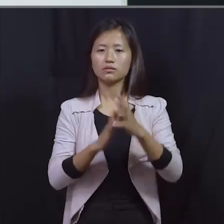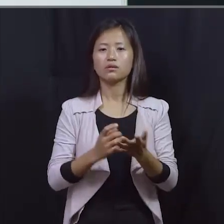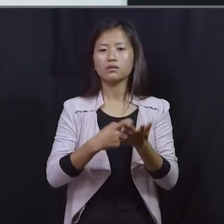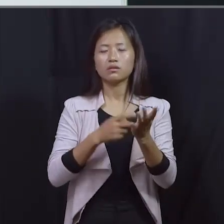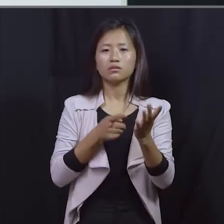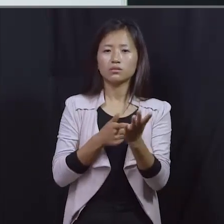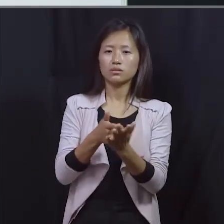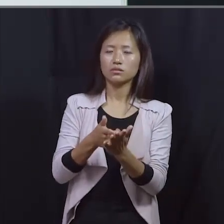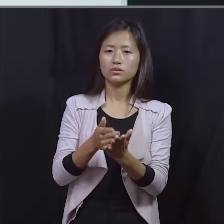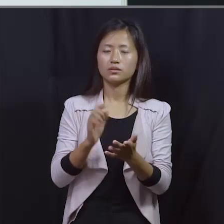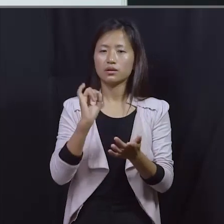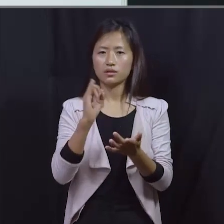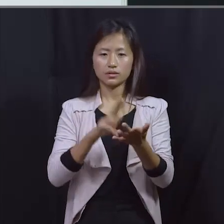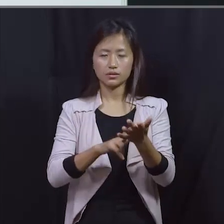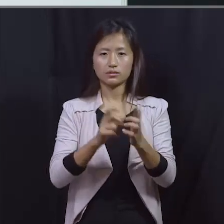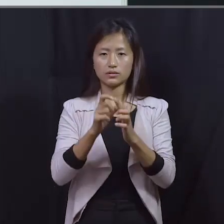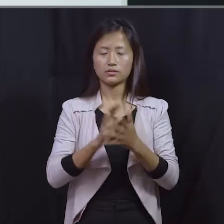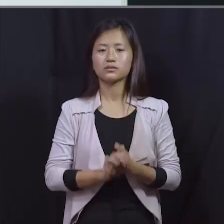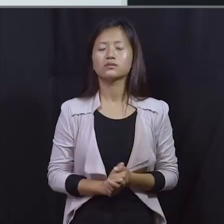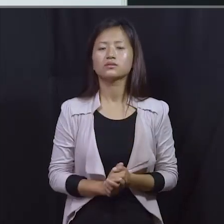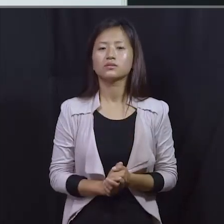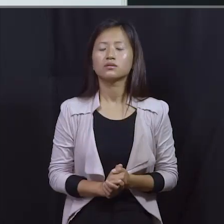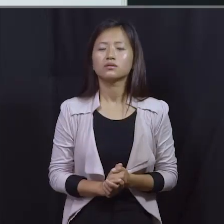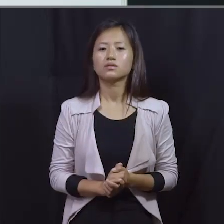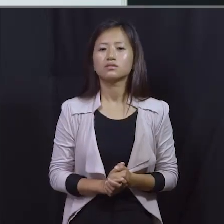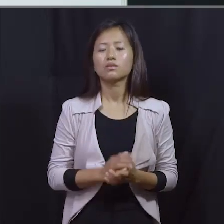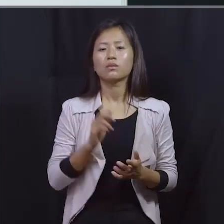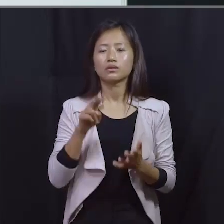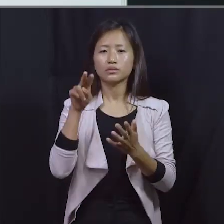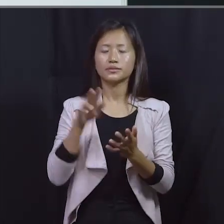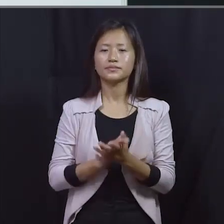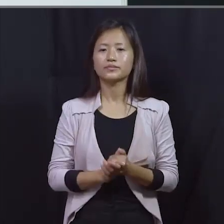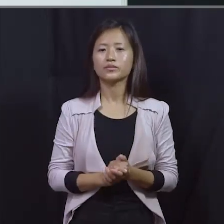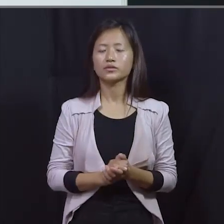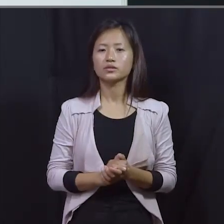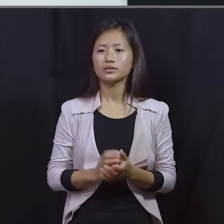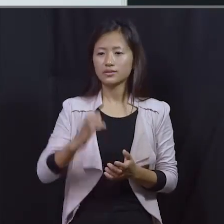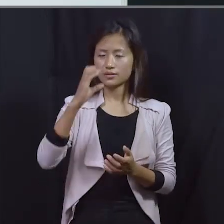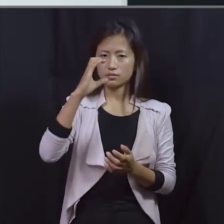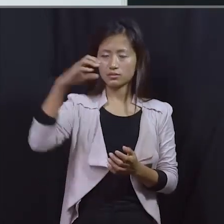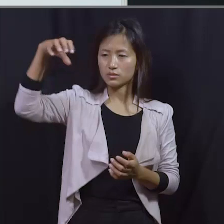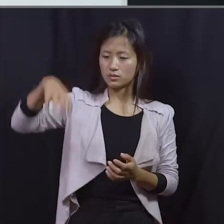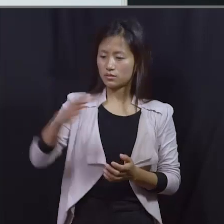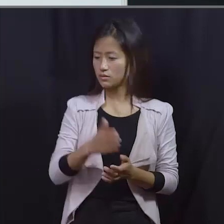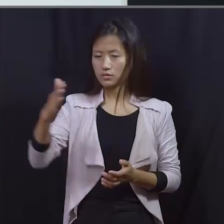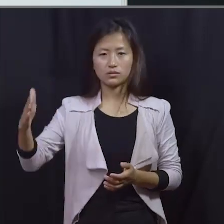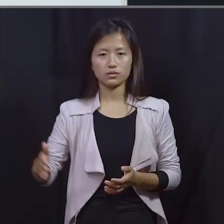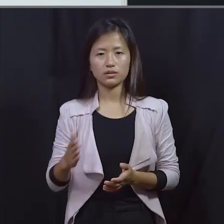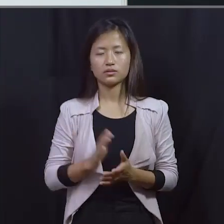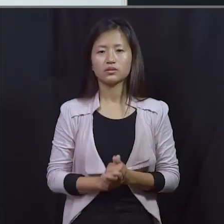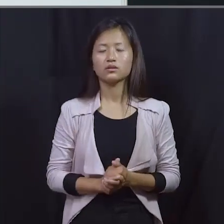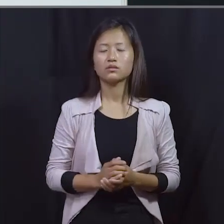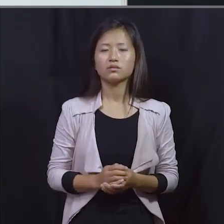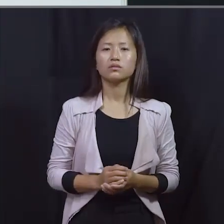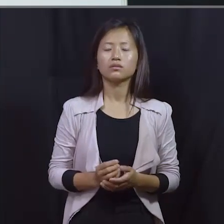rural indebtedness. And when we say rural, it means not of the town, in the countryside. And indebtedness, as you